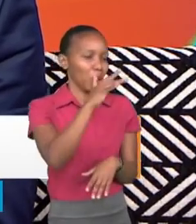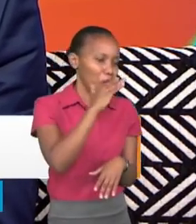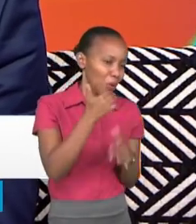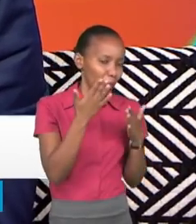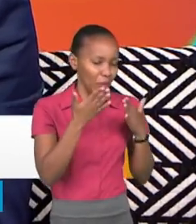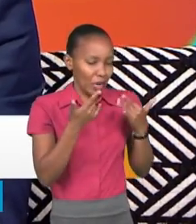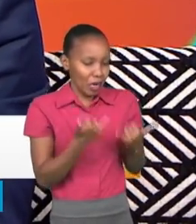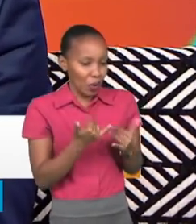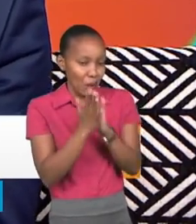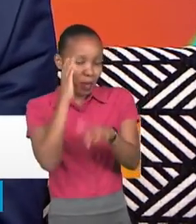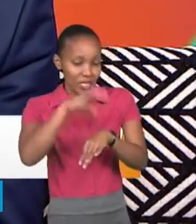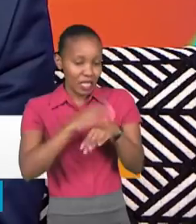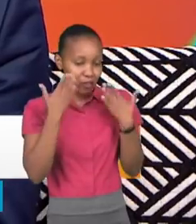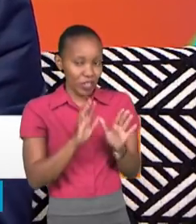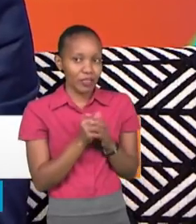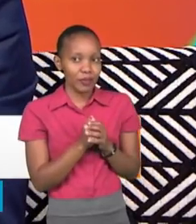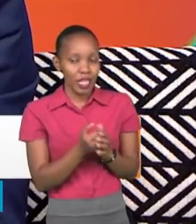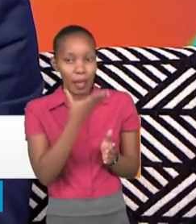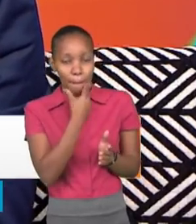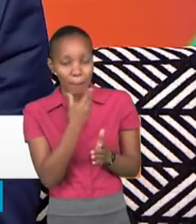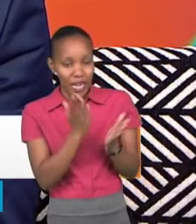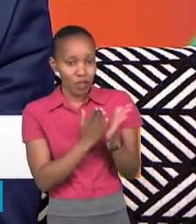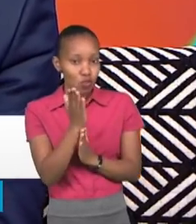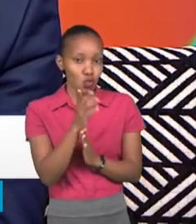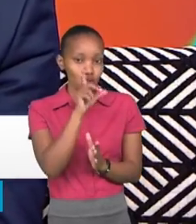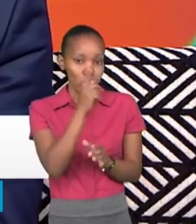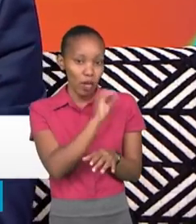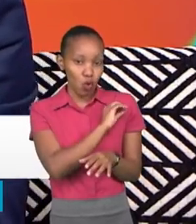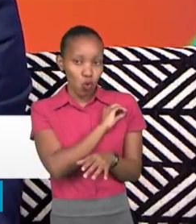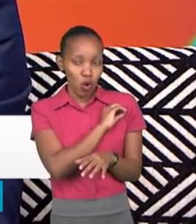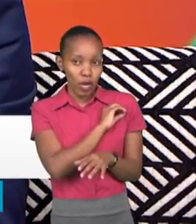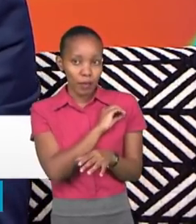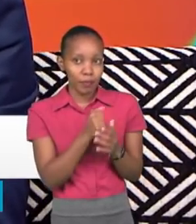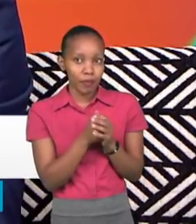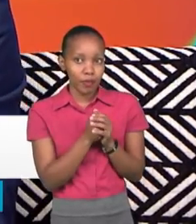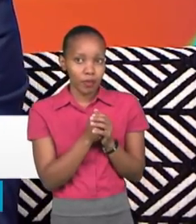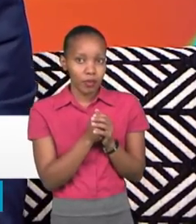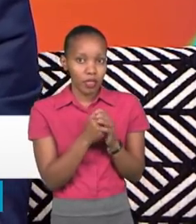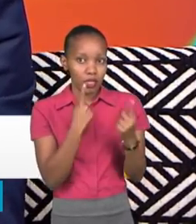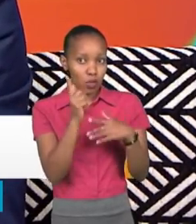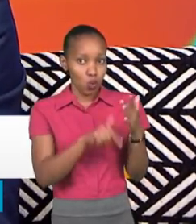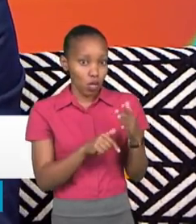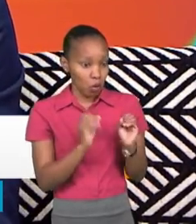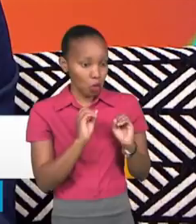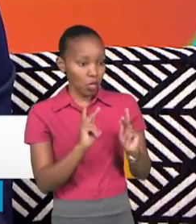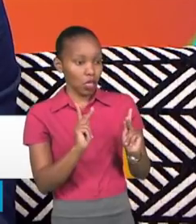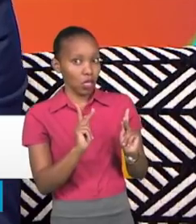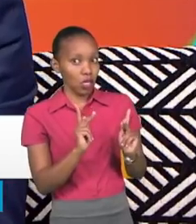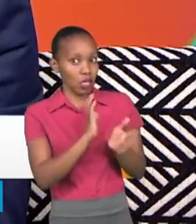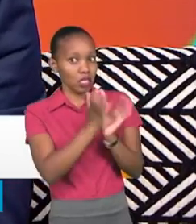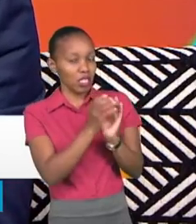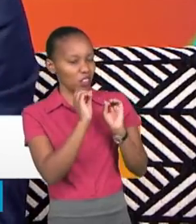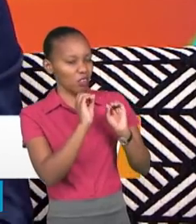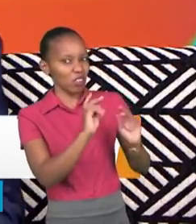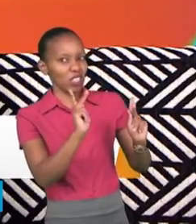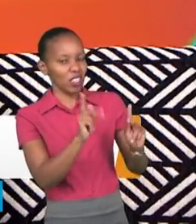The bus is here. Now, Ricardo, yes, via his Twitter page, kind of gave a sample of the style the stadium will look. Guys said, okay, stadium,